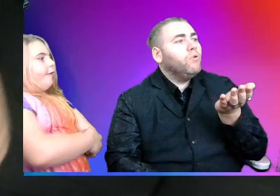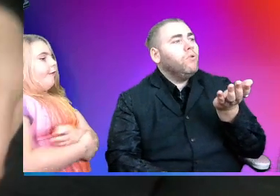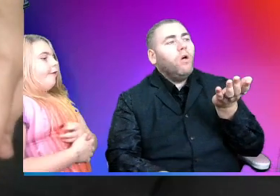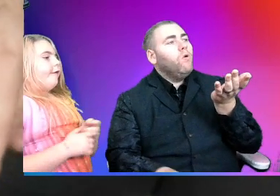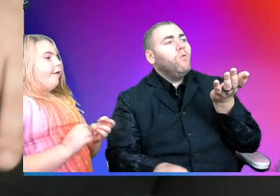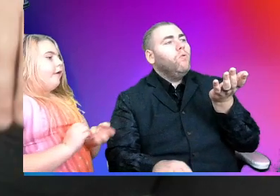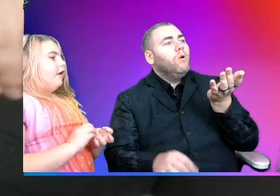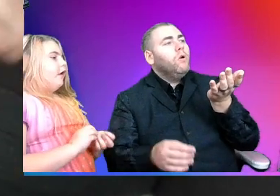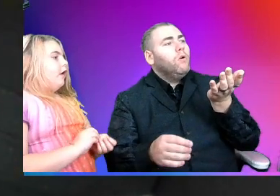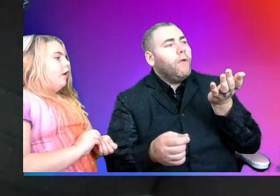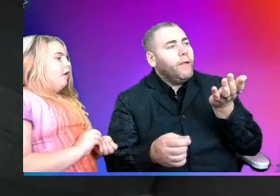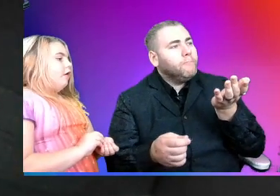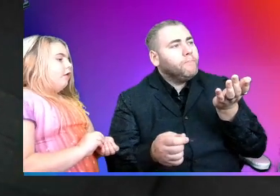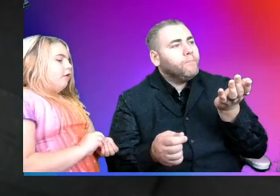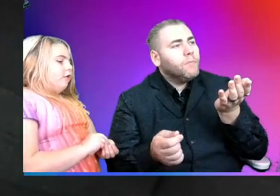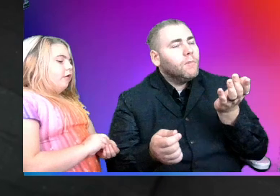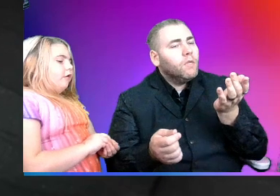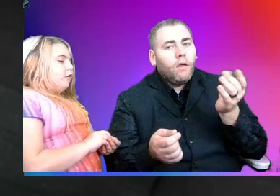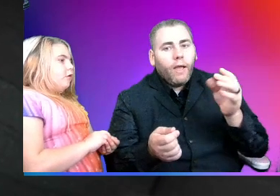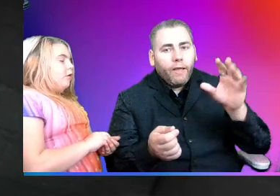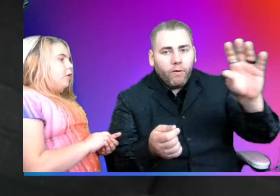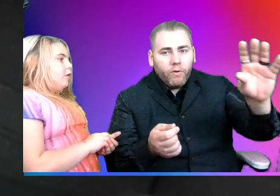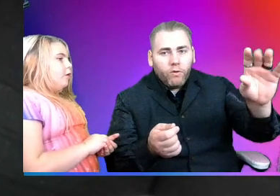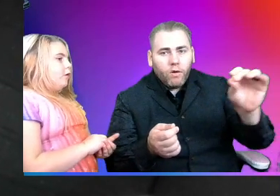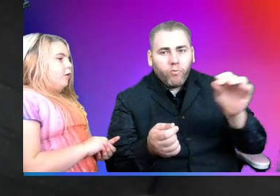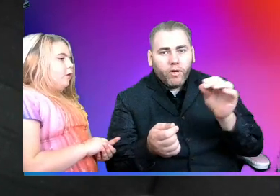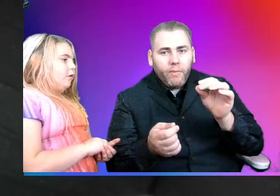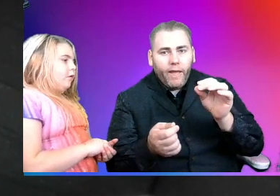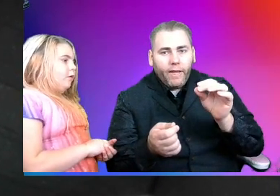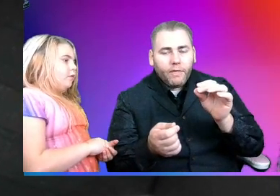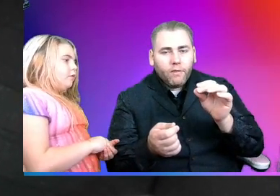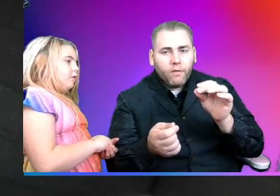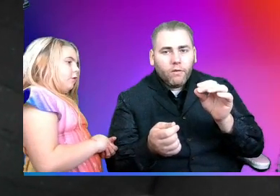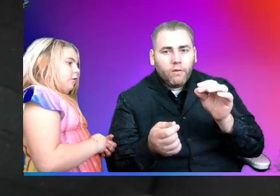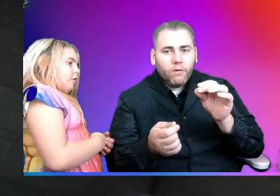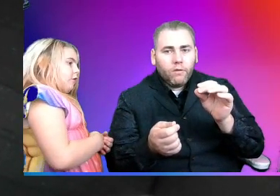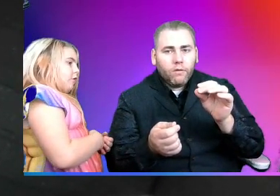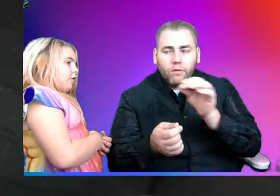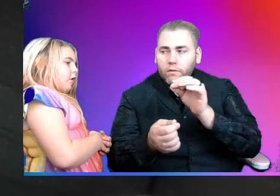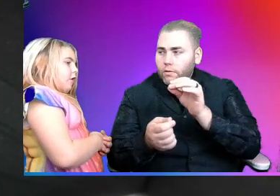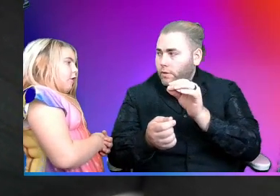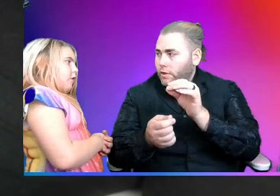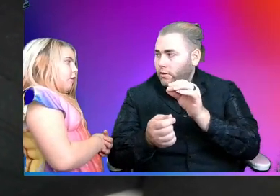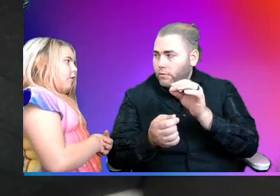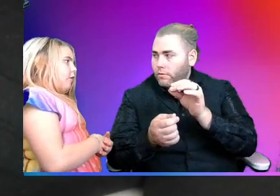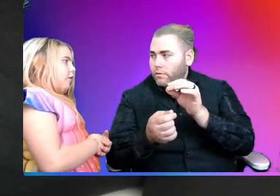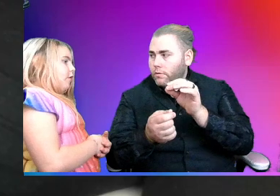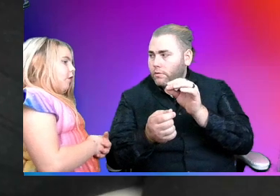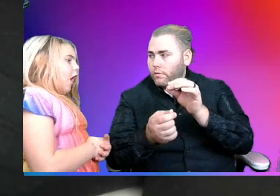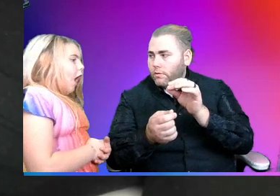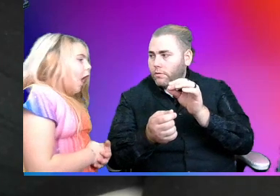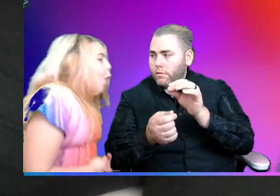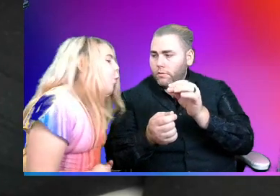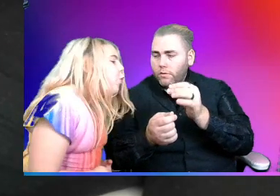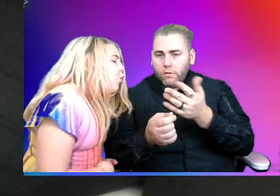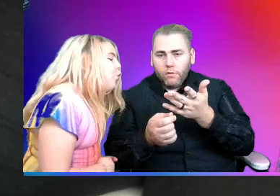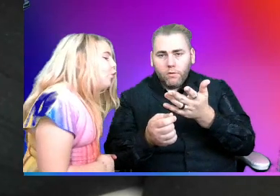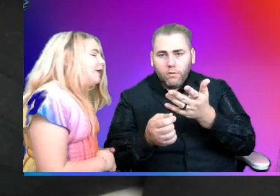simply blow, right? And then when you want to bring it back, what do you do? Dada!